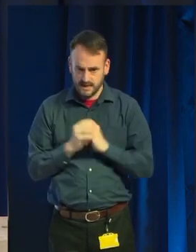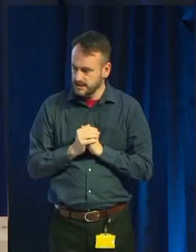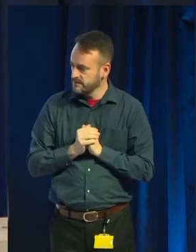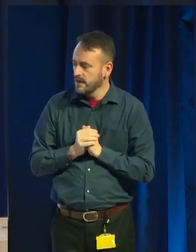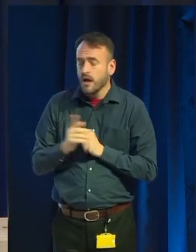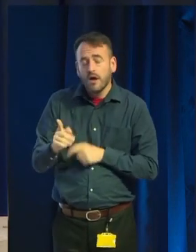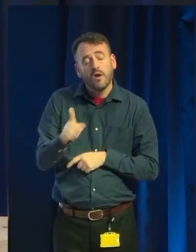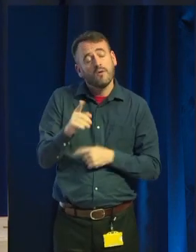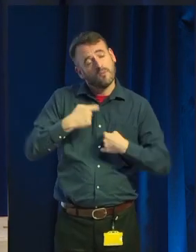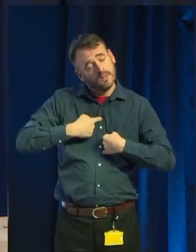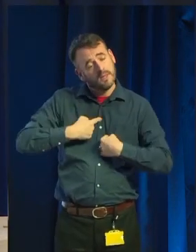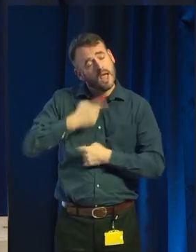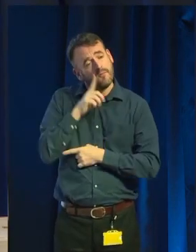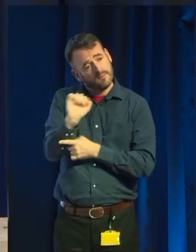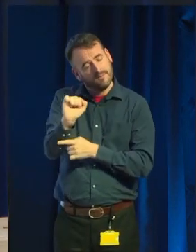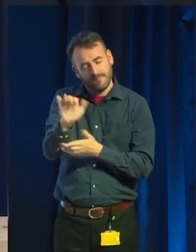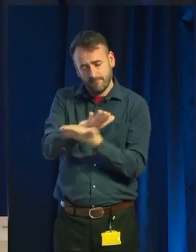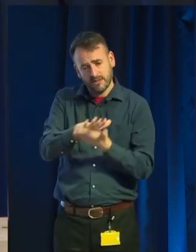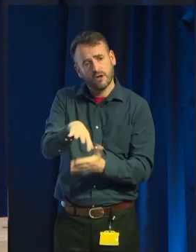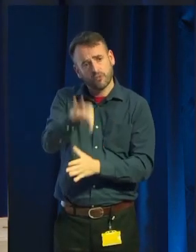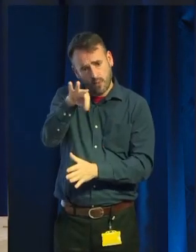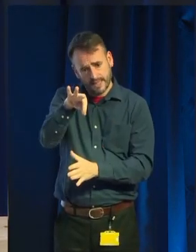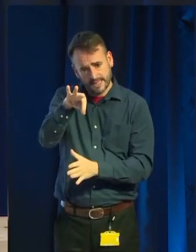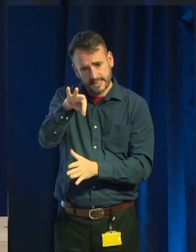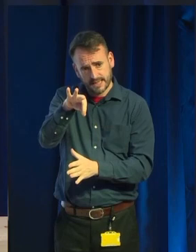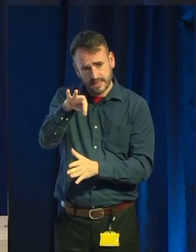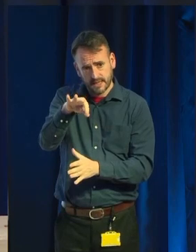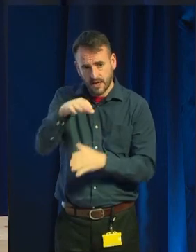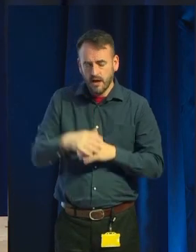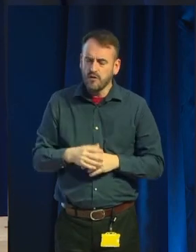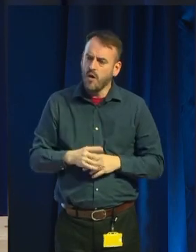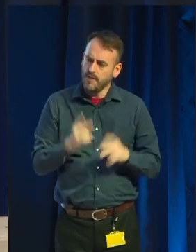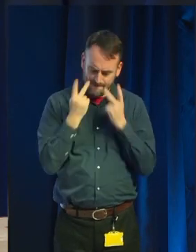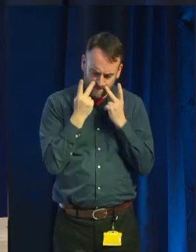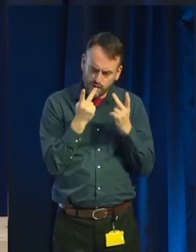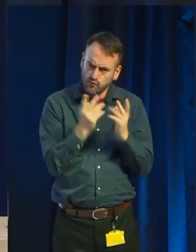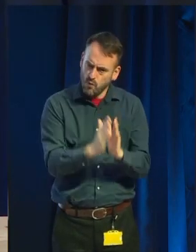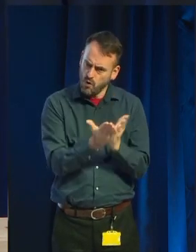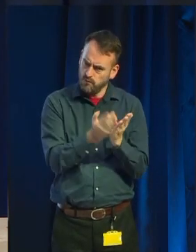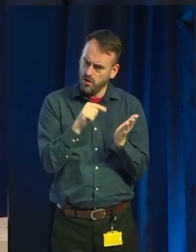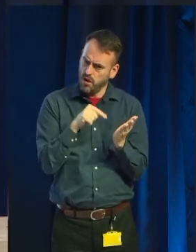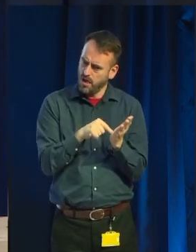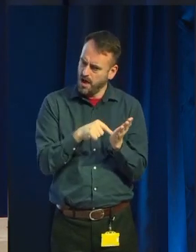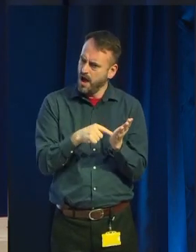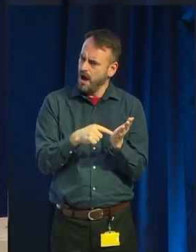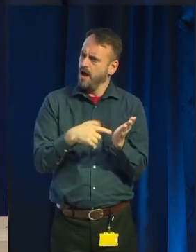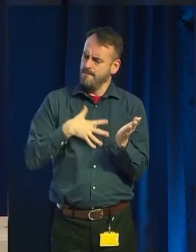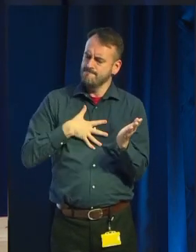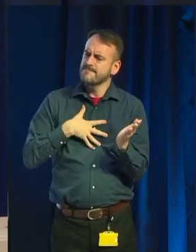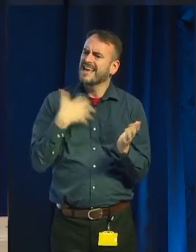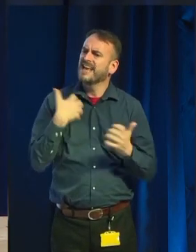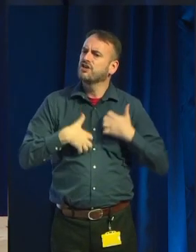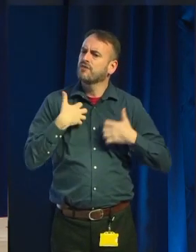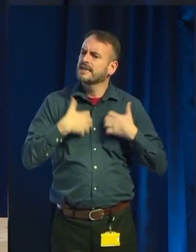for me, and the visual novel seems to be a very interesting genre to encourage the player